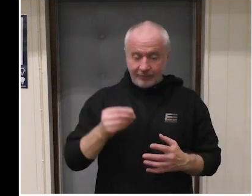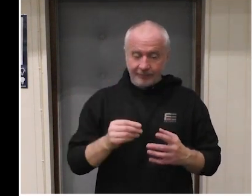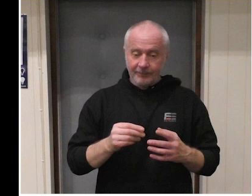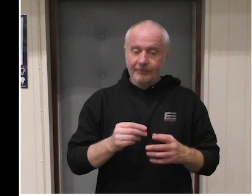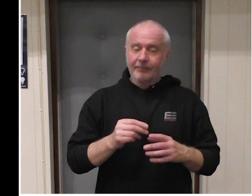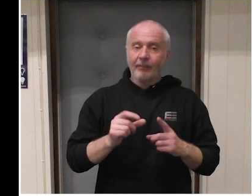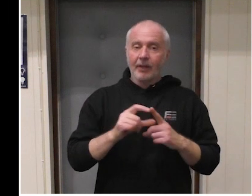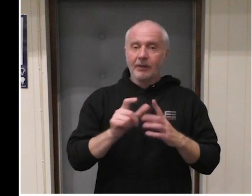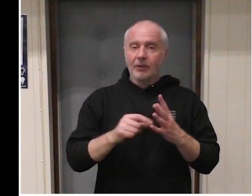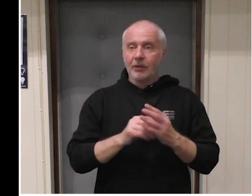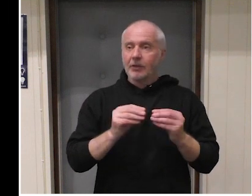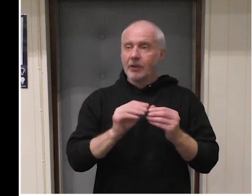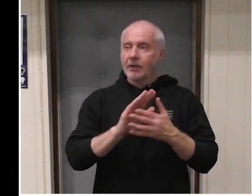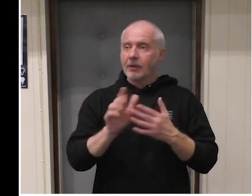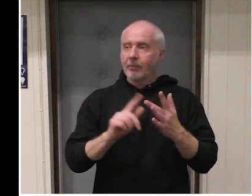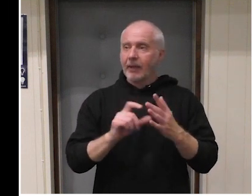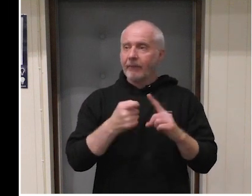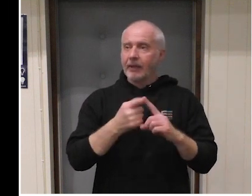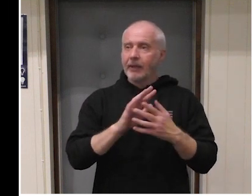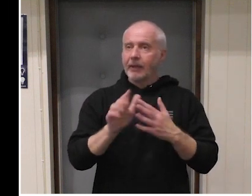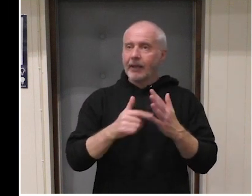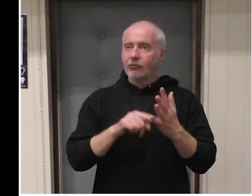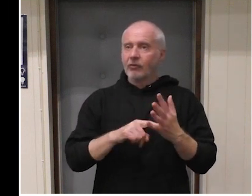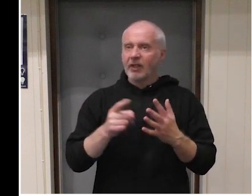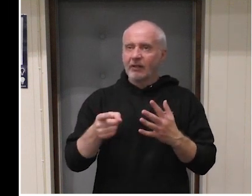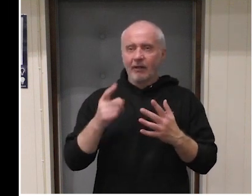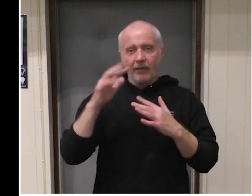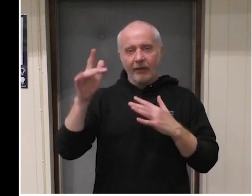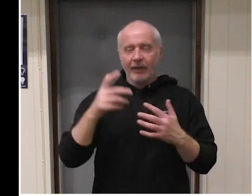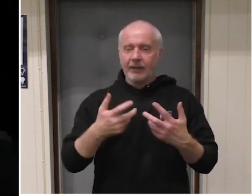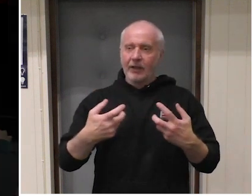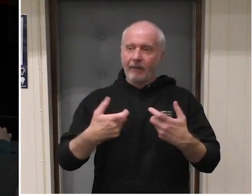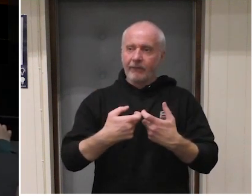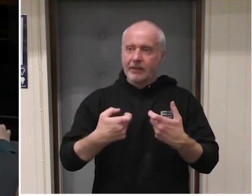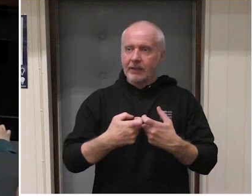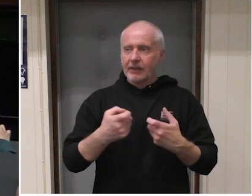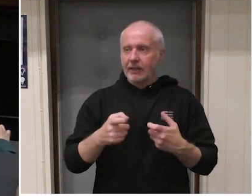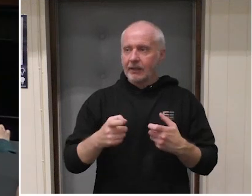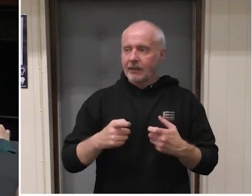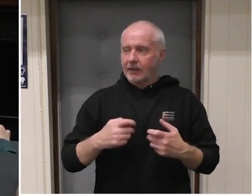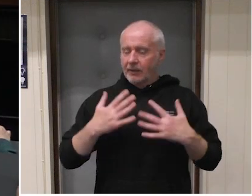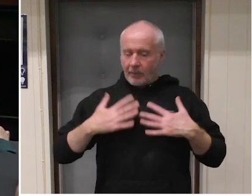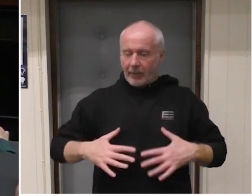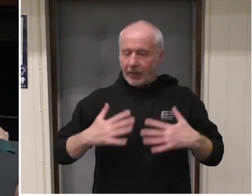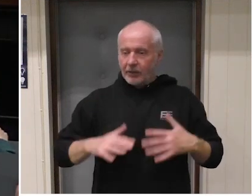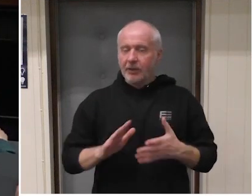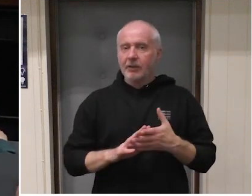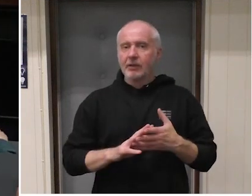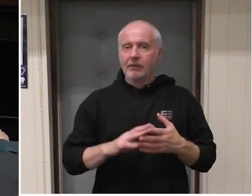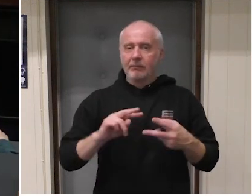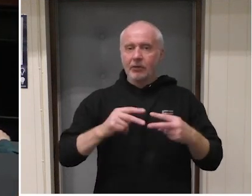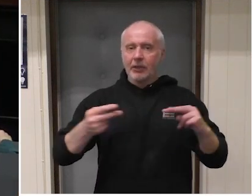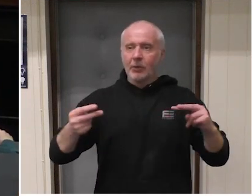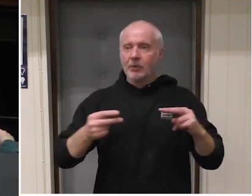Dr. Bhavin, a theoretical physicist and biologist, interested in evolutionary theory and inference, genotype and phenotype